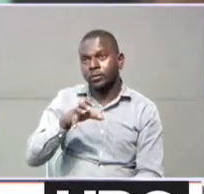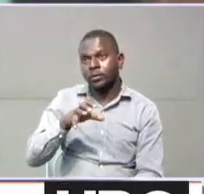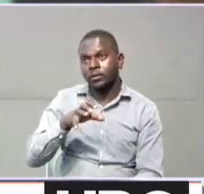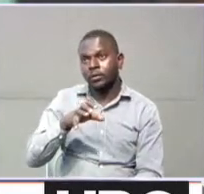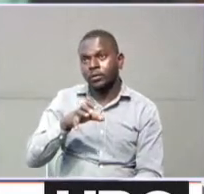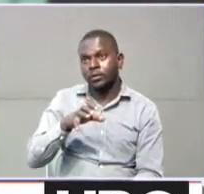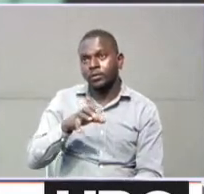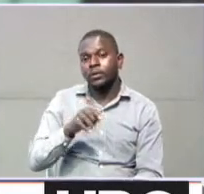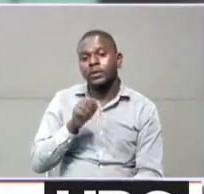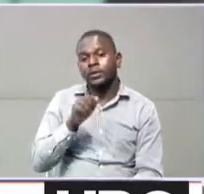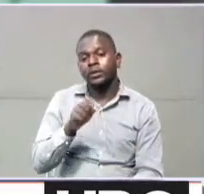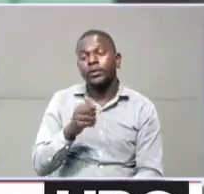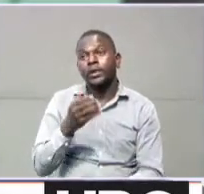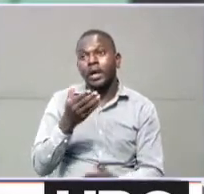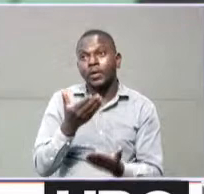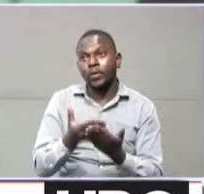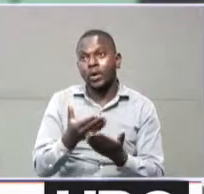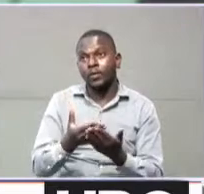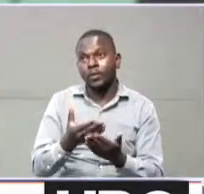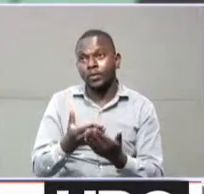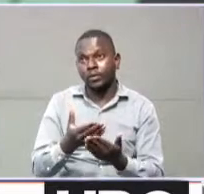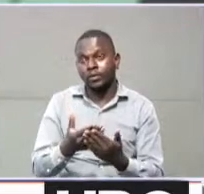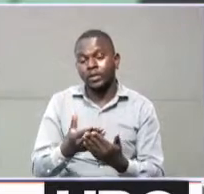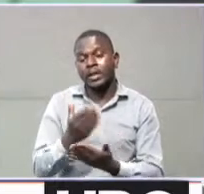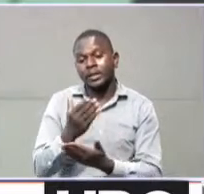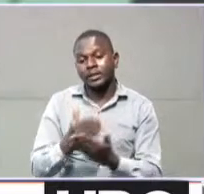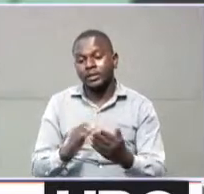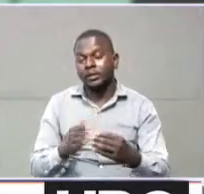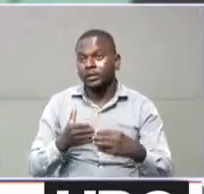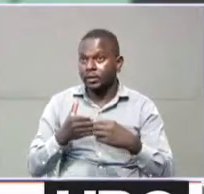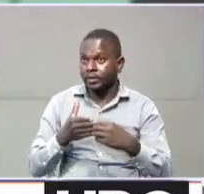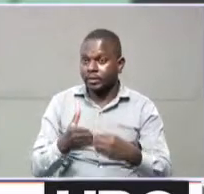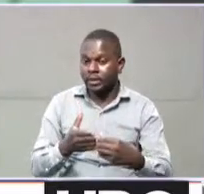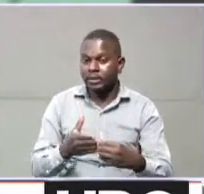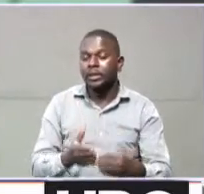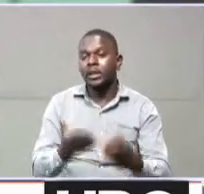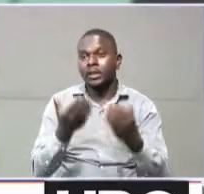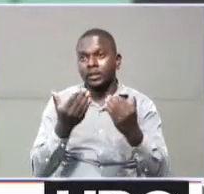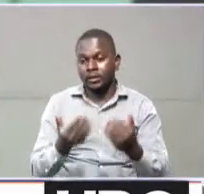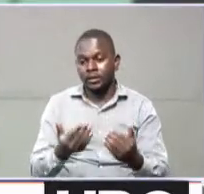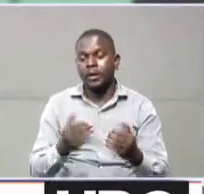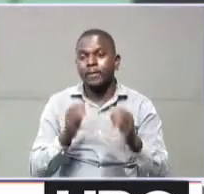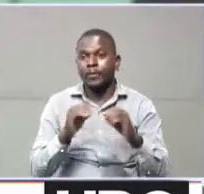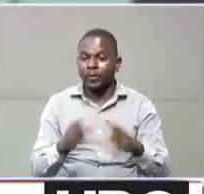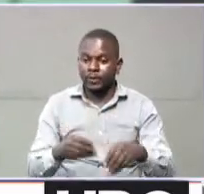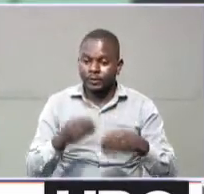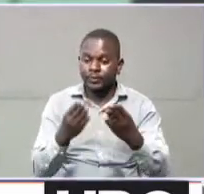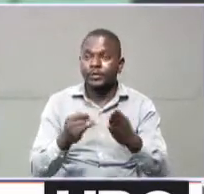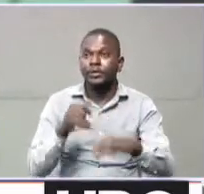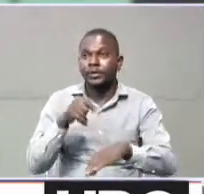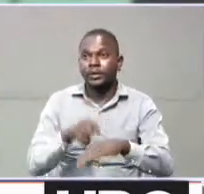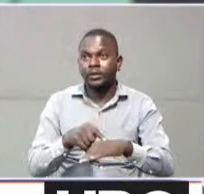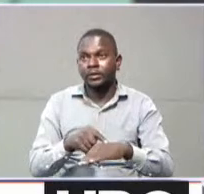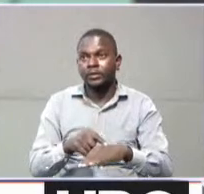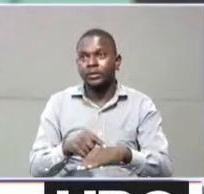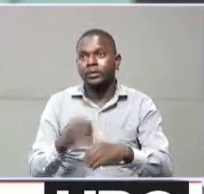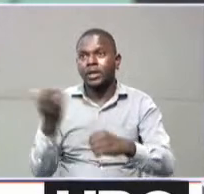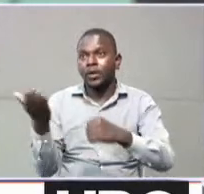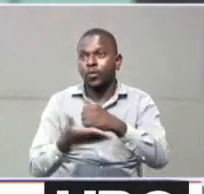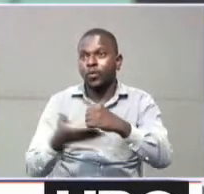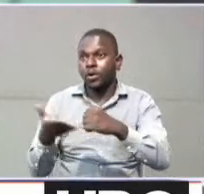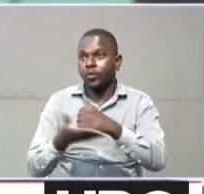lowered into those swamps by some of the leaders and therefore they should be given time to harvest their